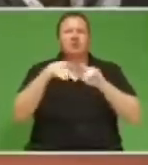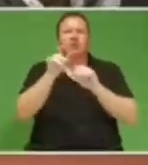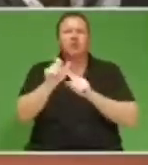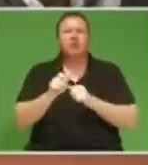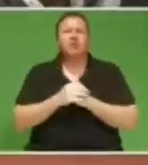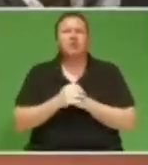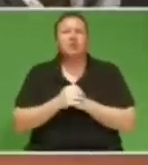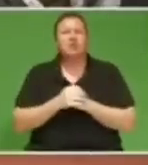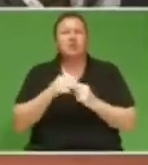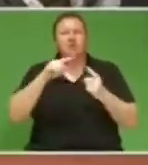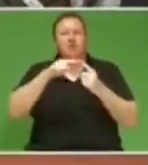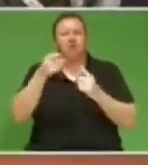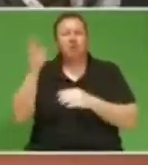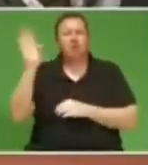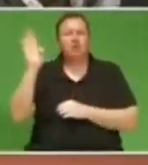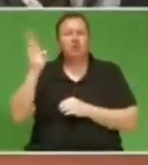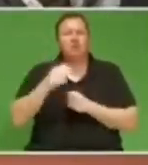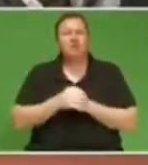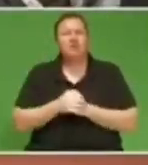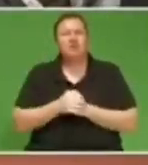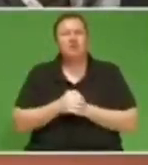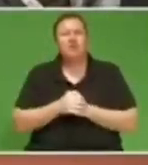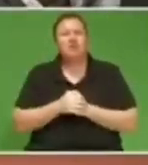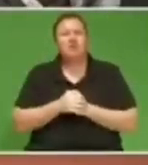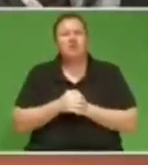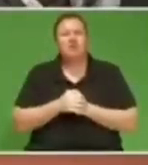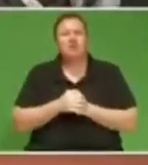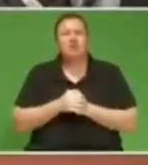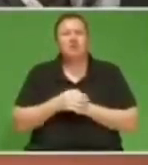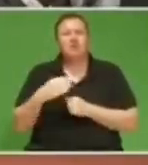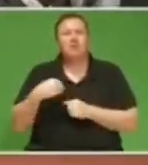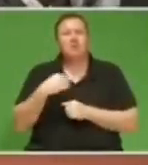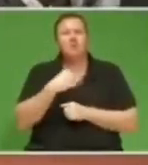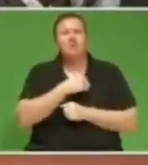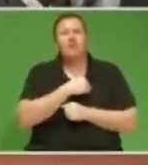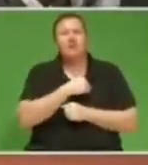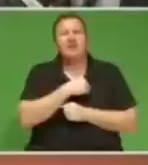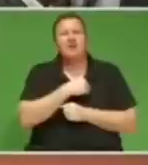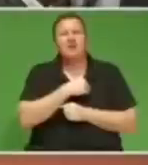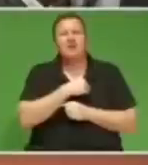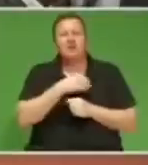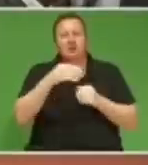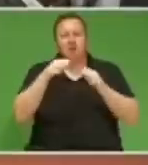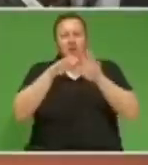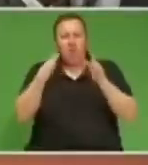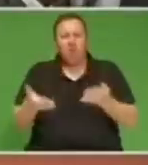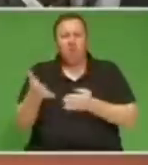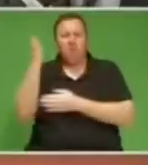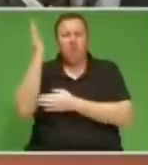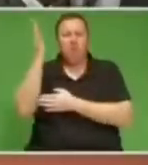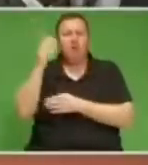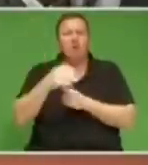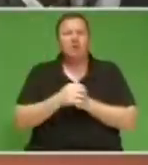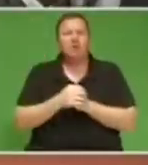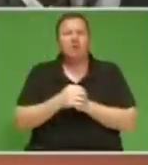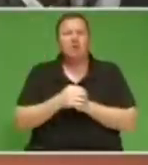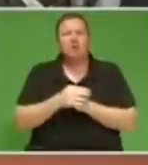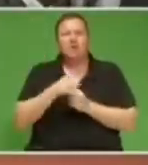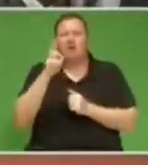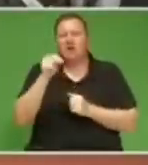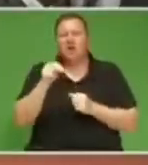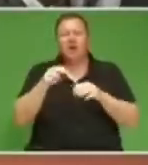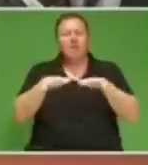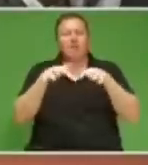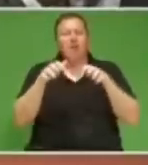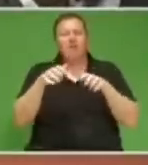Chairperson, I'm rising on a point of order that there's a member on the podium has used an